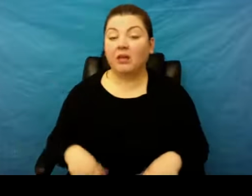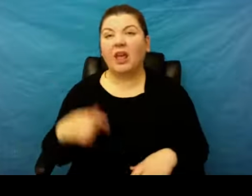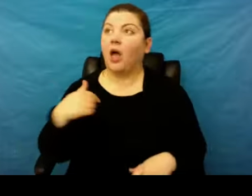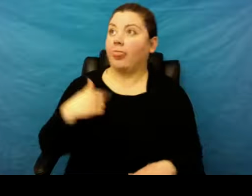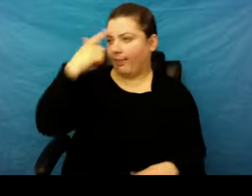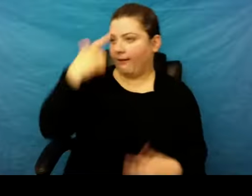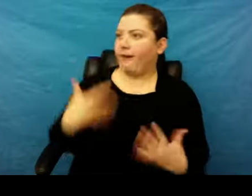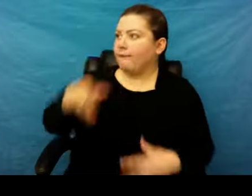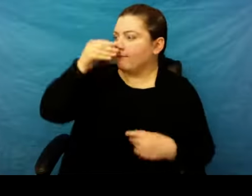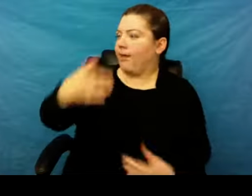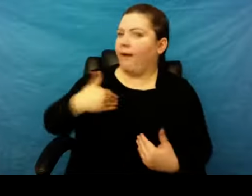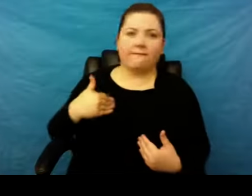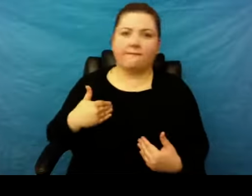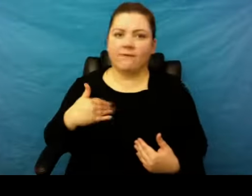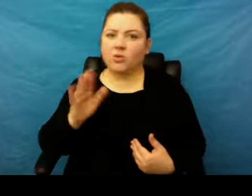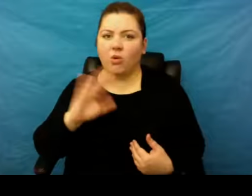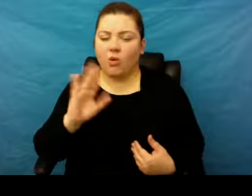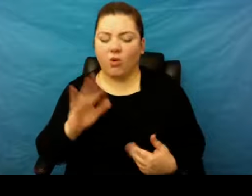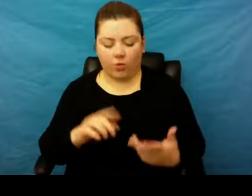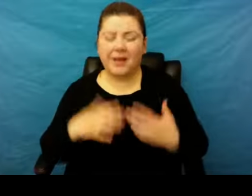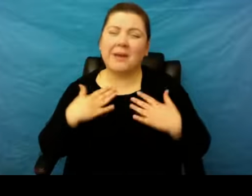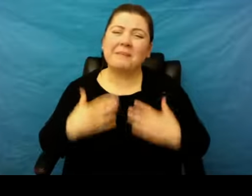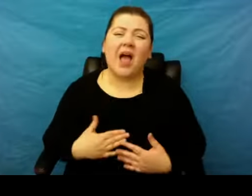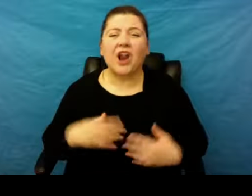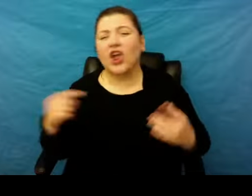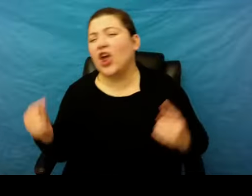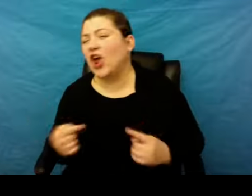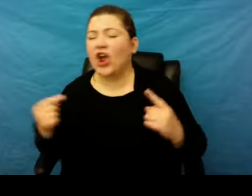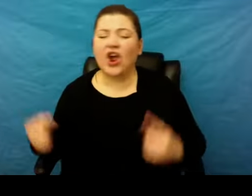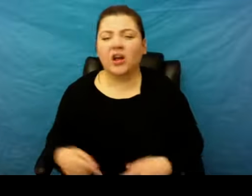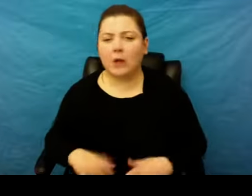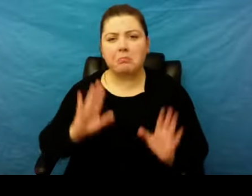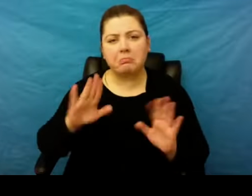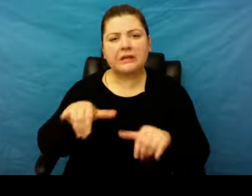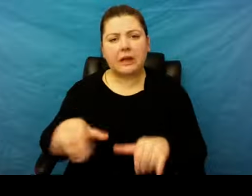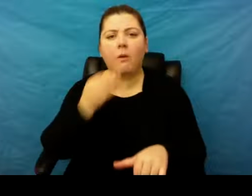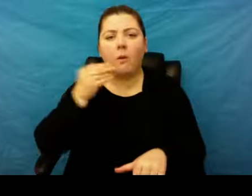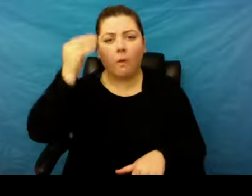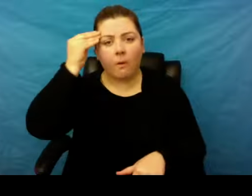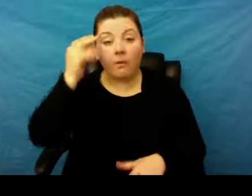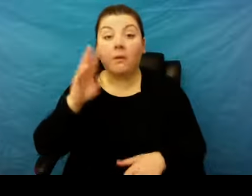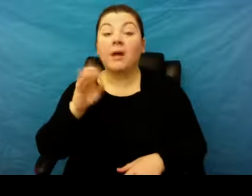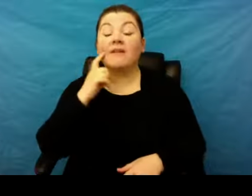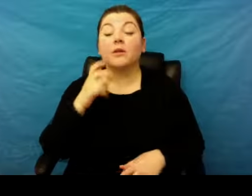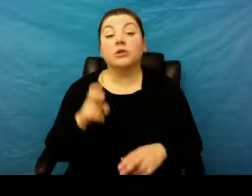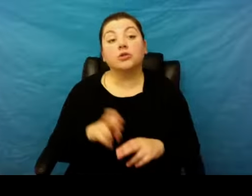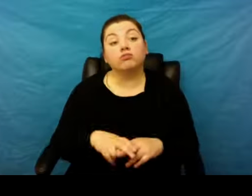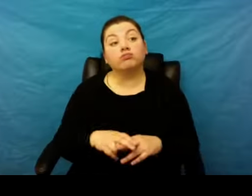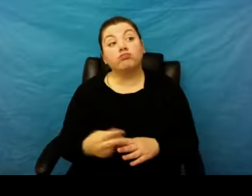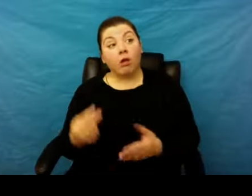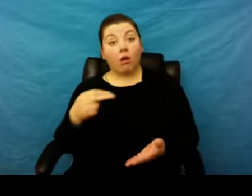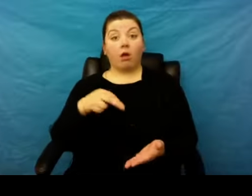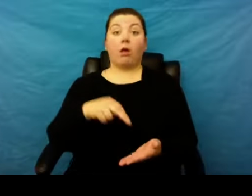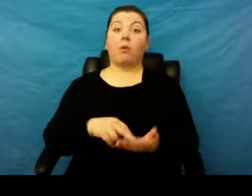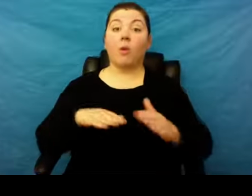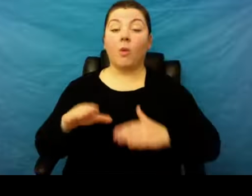It's not, I can't stop having those body aches. It's, I feel short of breath when I get up to go to the bathroom. Those are